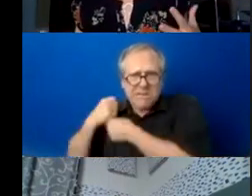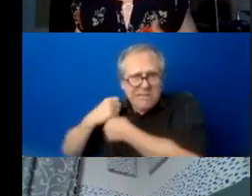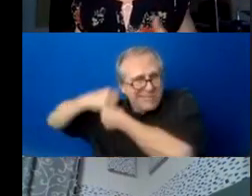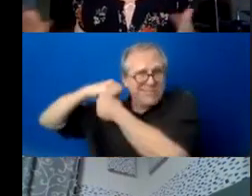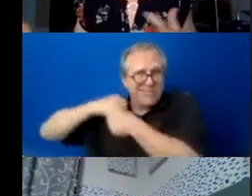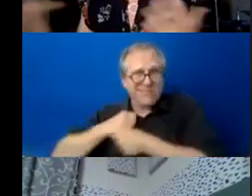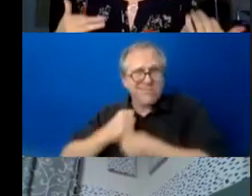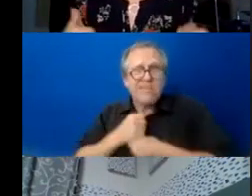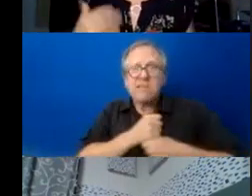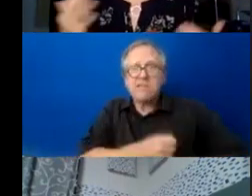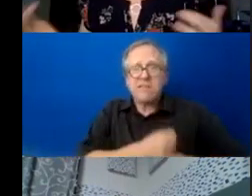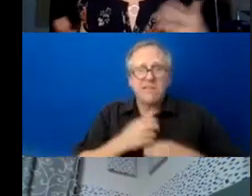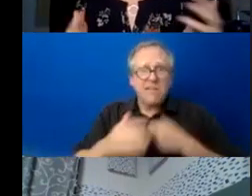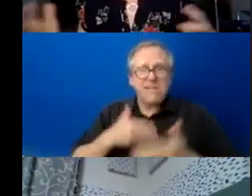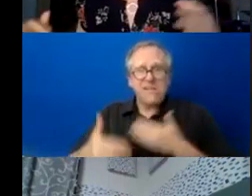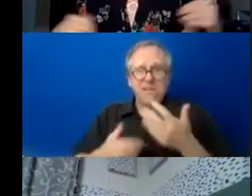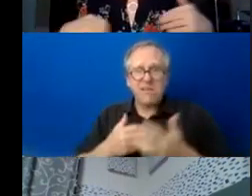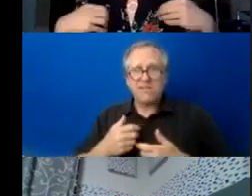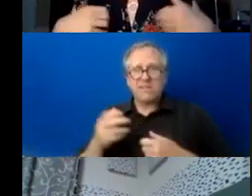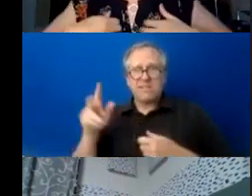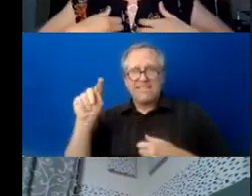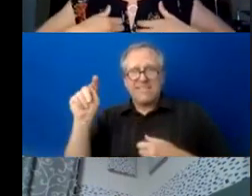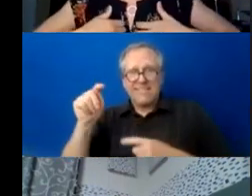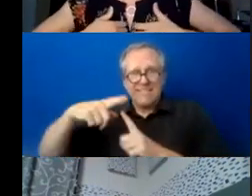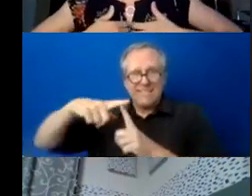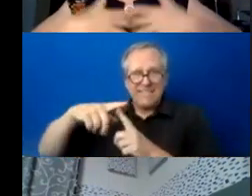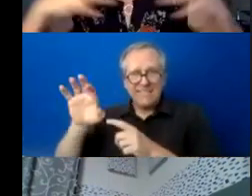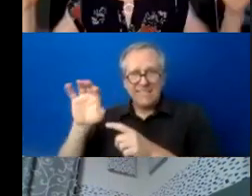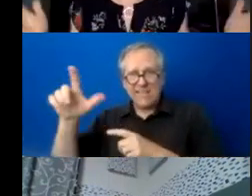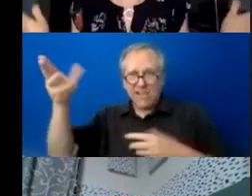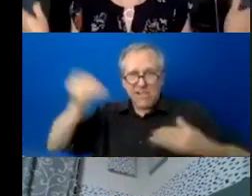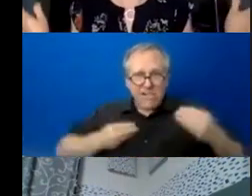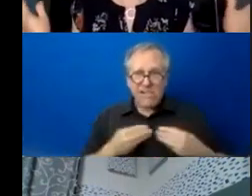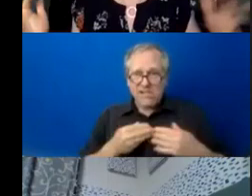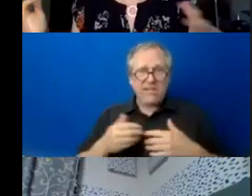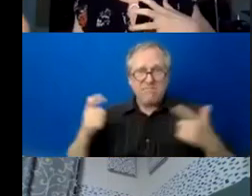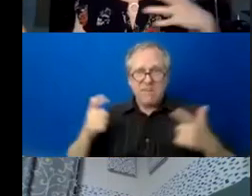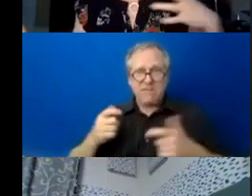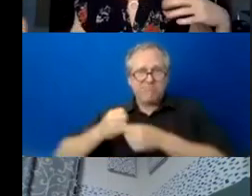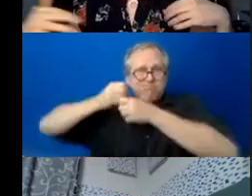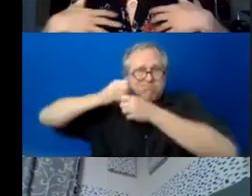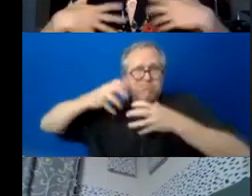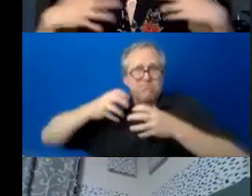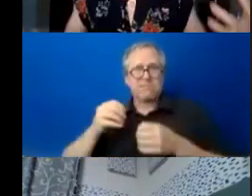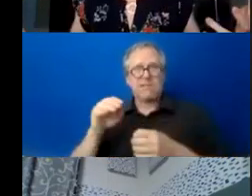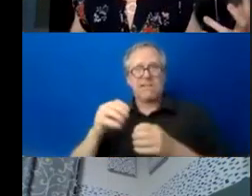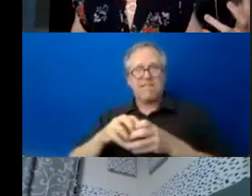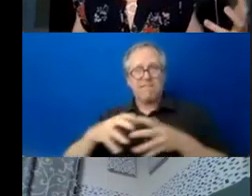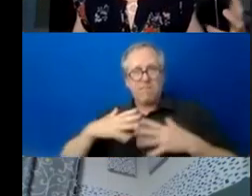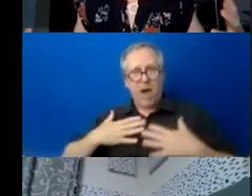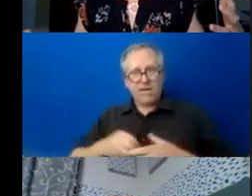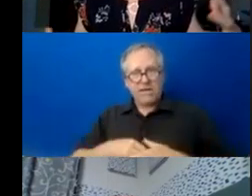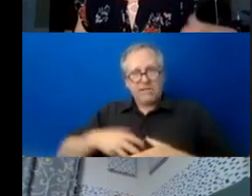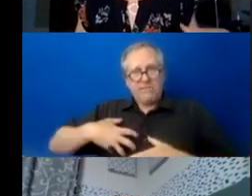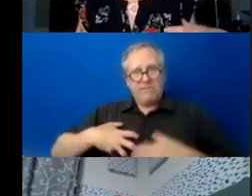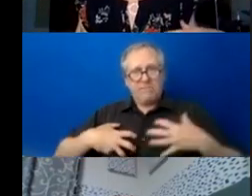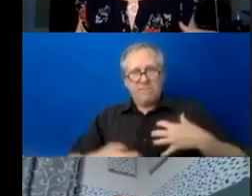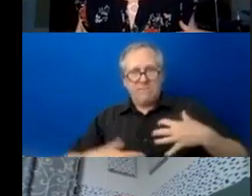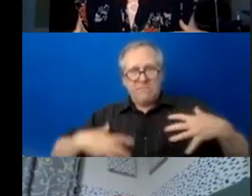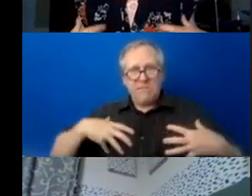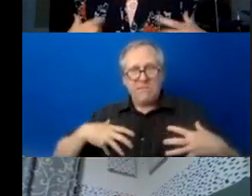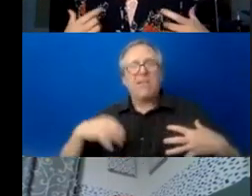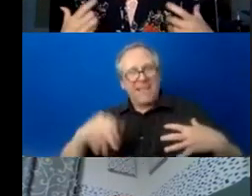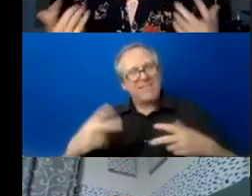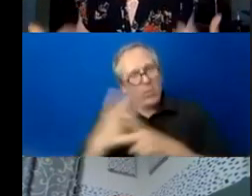some pull some T cells. I'm like just have this like massive inflammatory response. And that's what can make